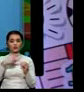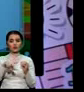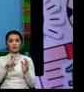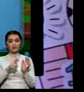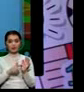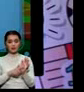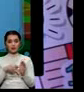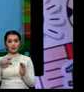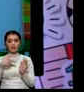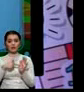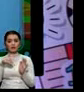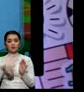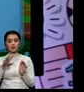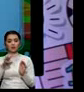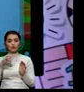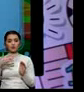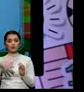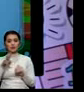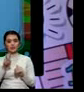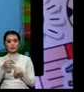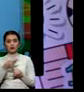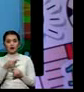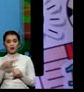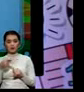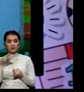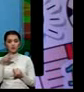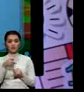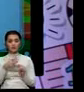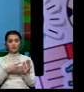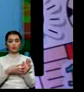10427 dan 7452 ni ayirsak